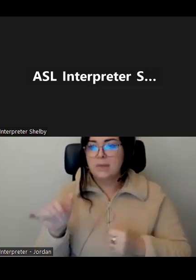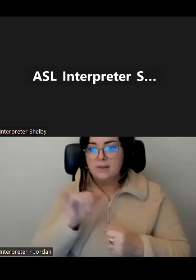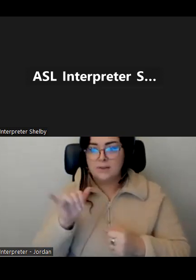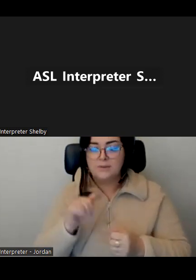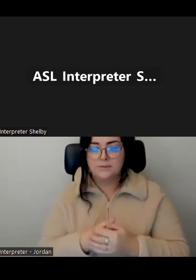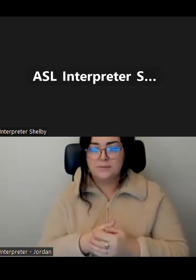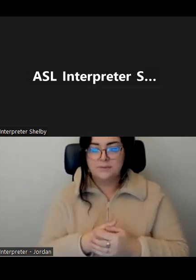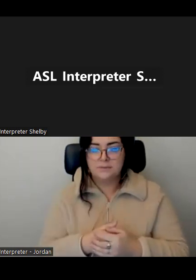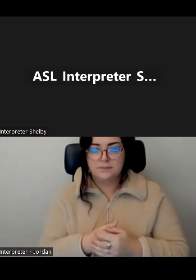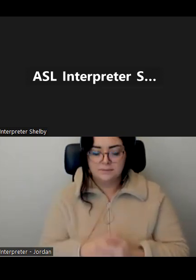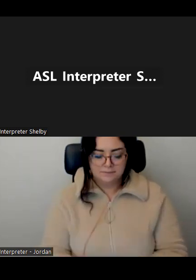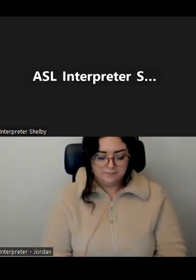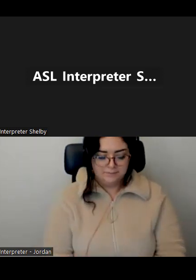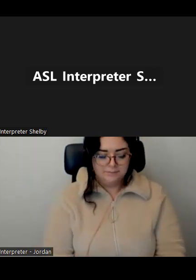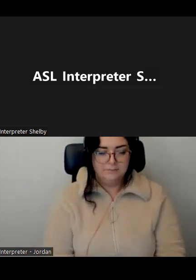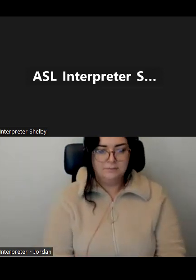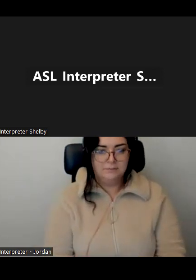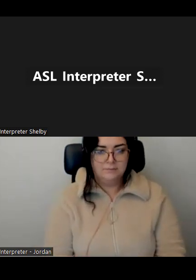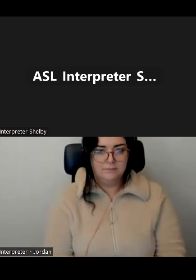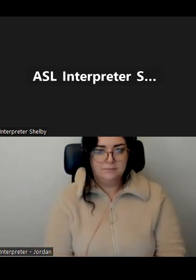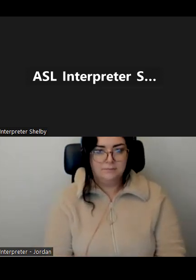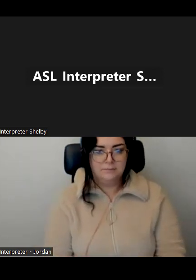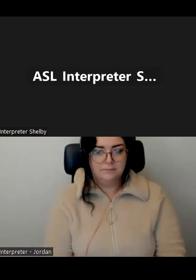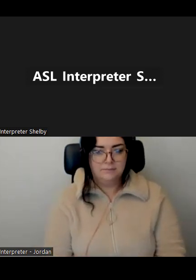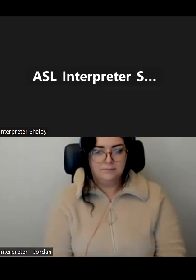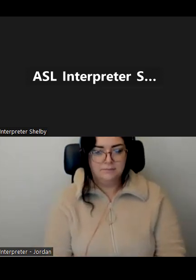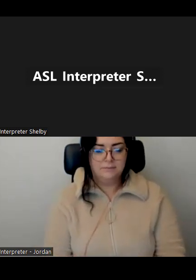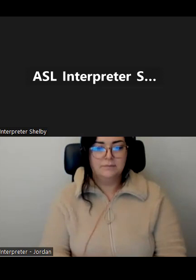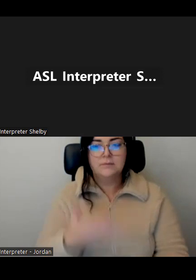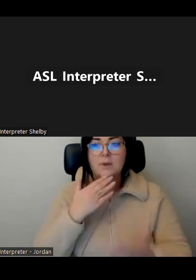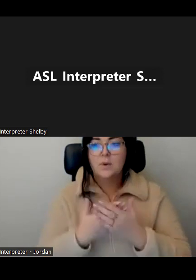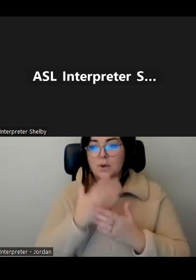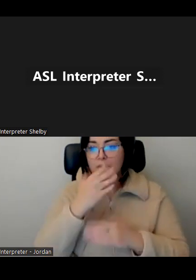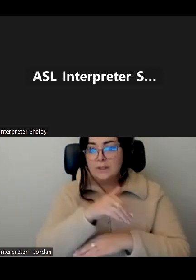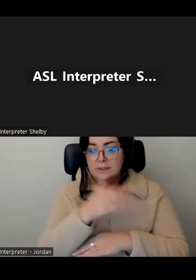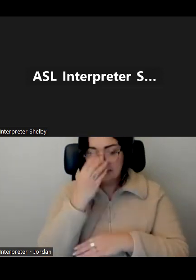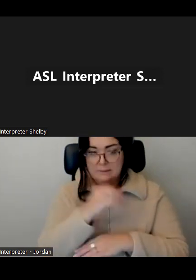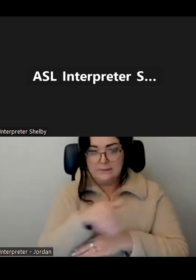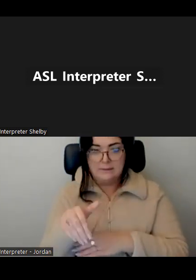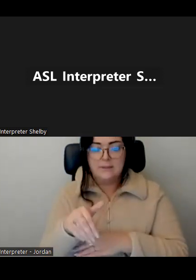very important to try to find ways to get a good night's sleep. And again, I know this can be very